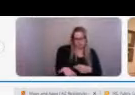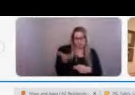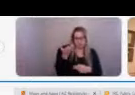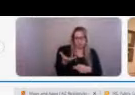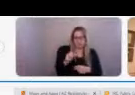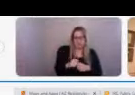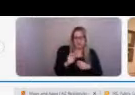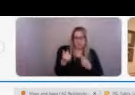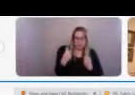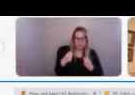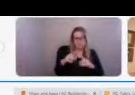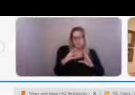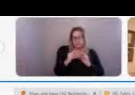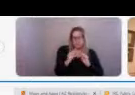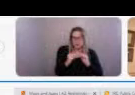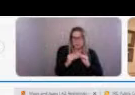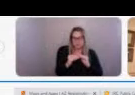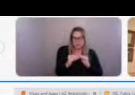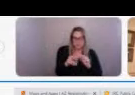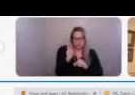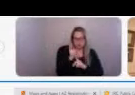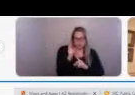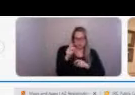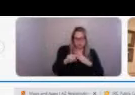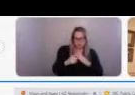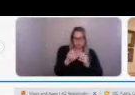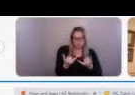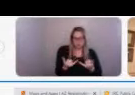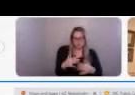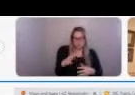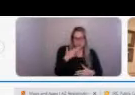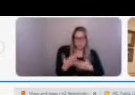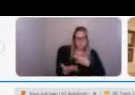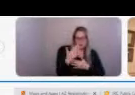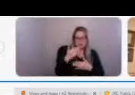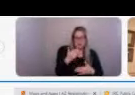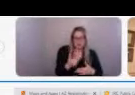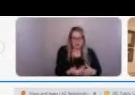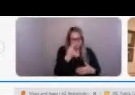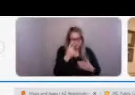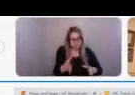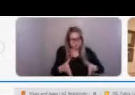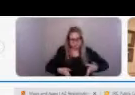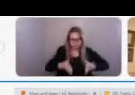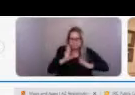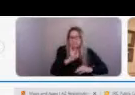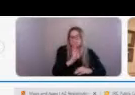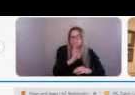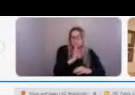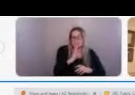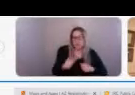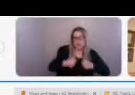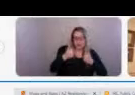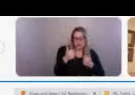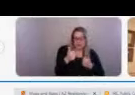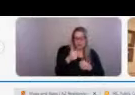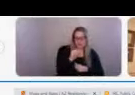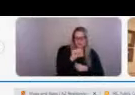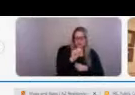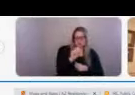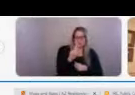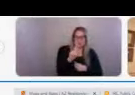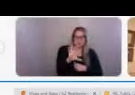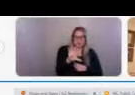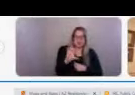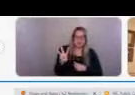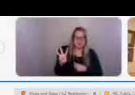an attendee mr koppel your two minute start now good morning thank you very much for allowing me to speak i live in sun city west i've been a